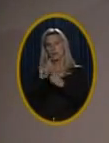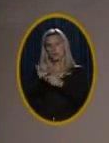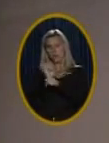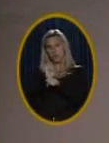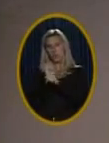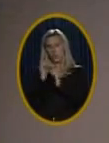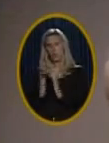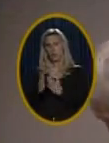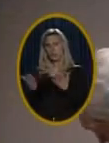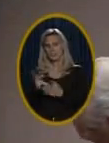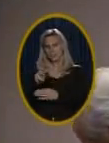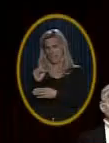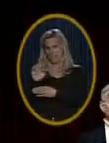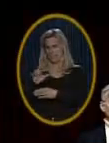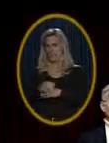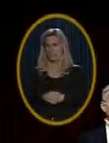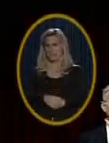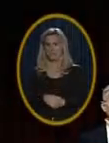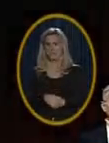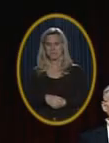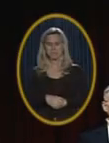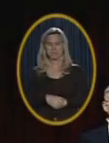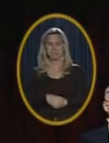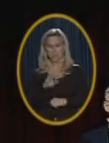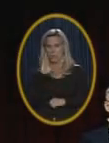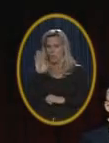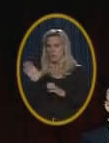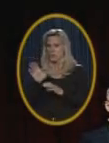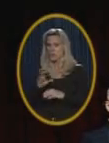KSC. We'll do it.